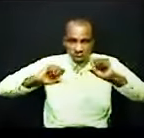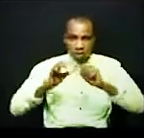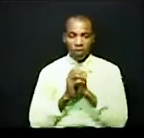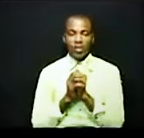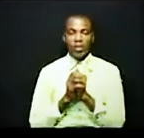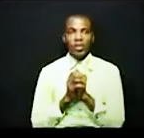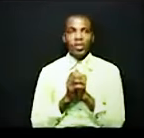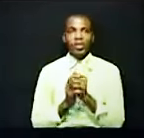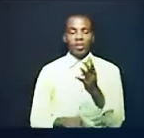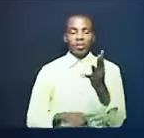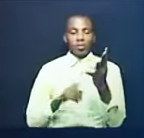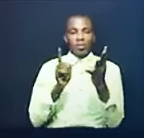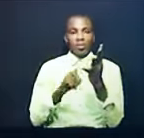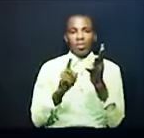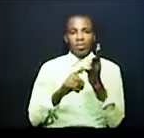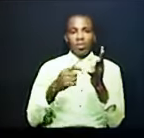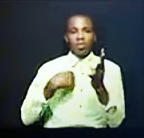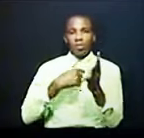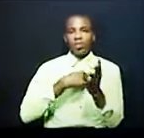science. Media and